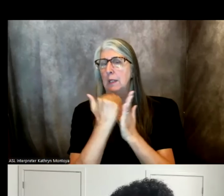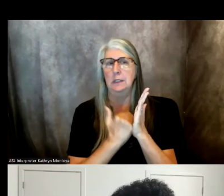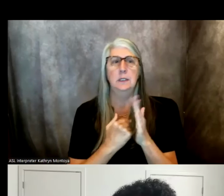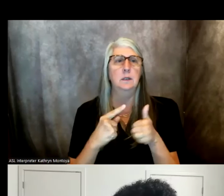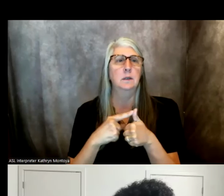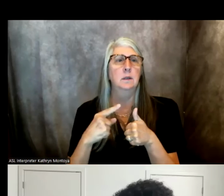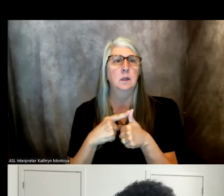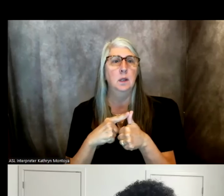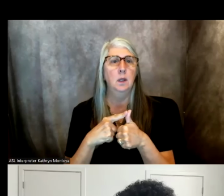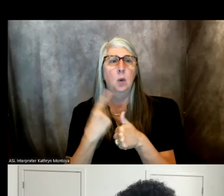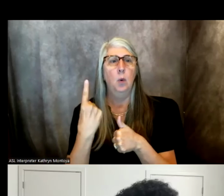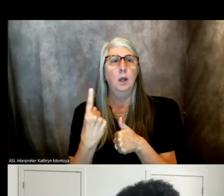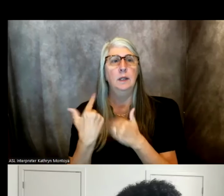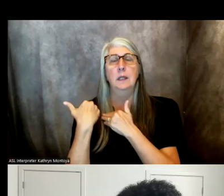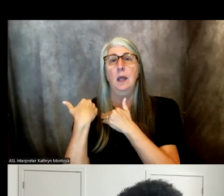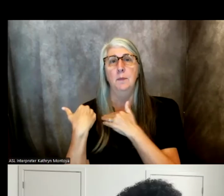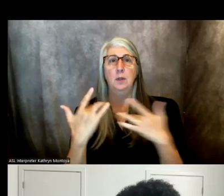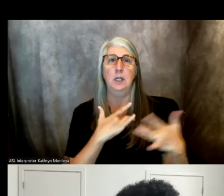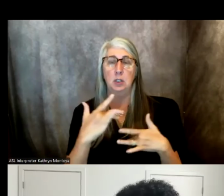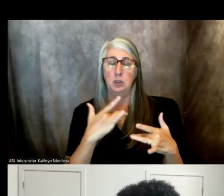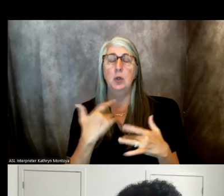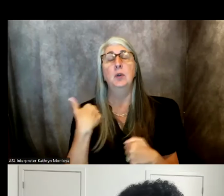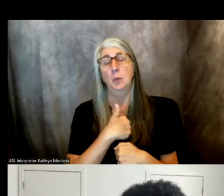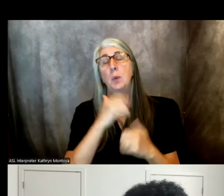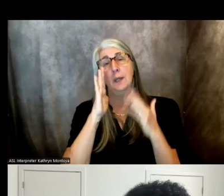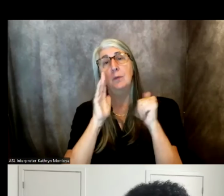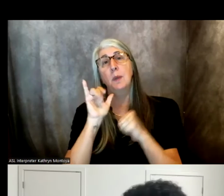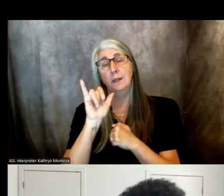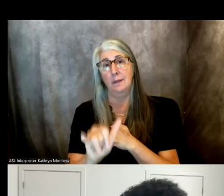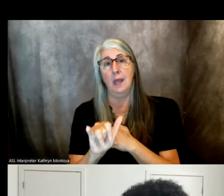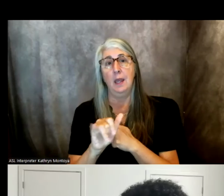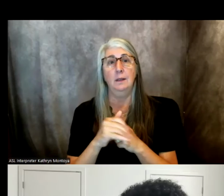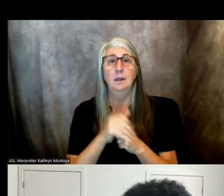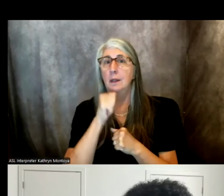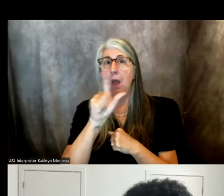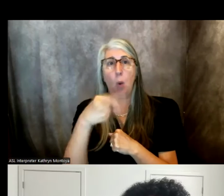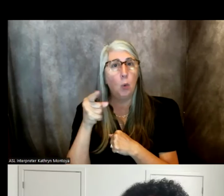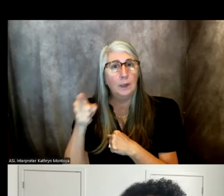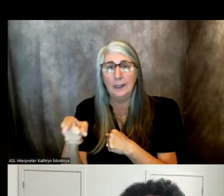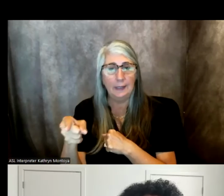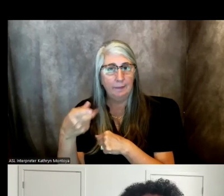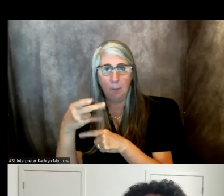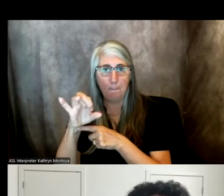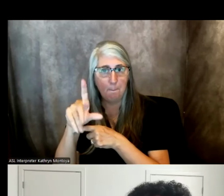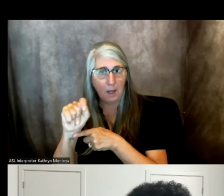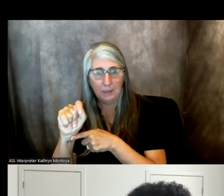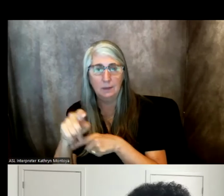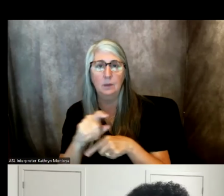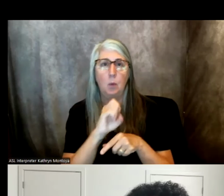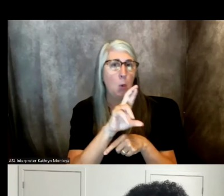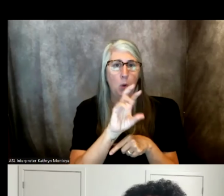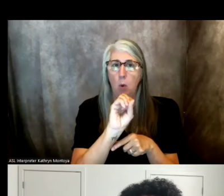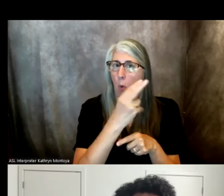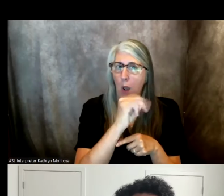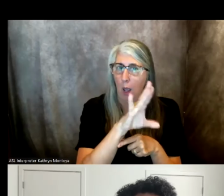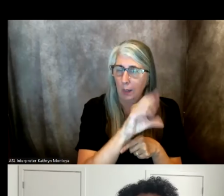liability concerns. That's definitely expected. It's not specific to our pilot sites. It's not specific to Ohio. But we did learn from sites